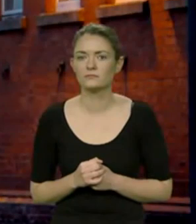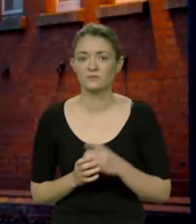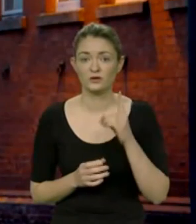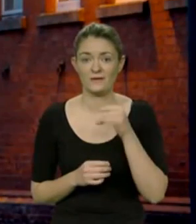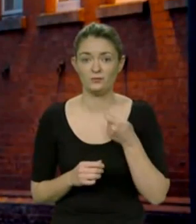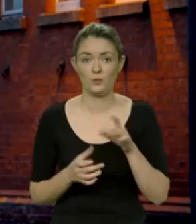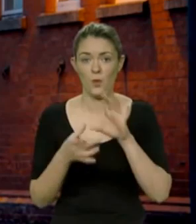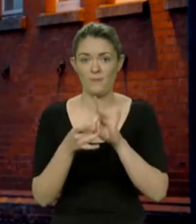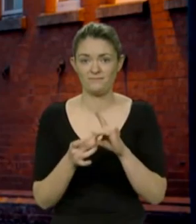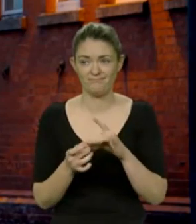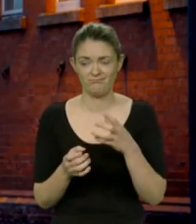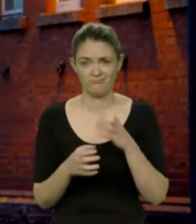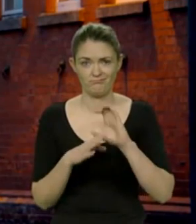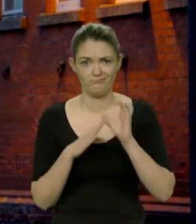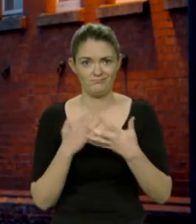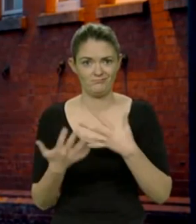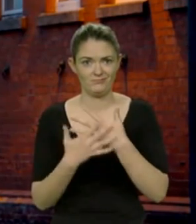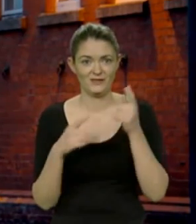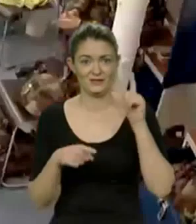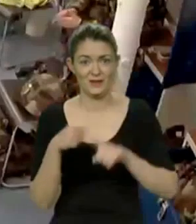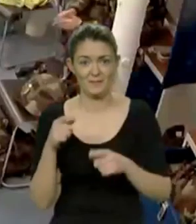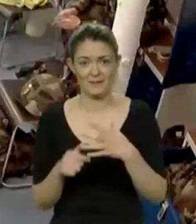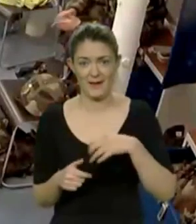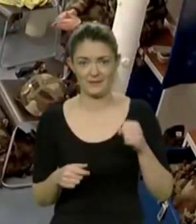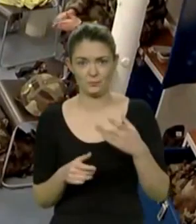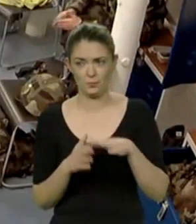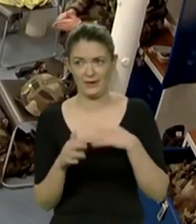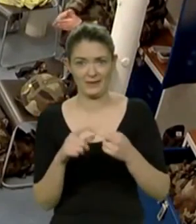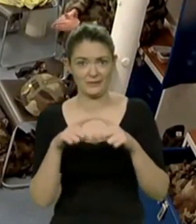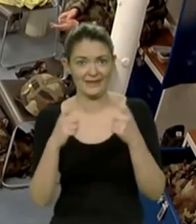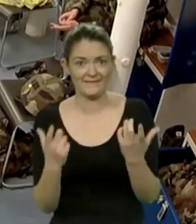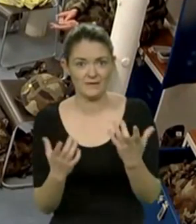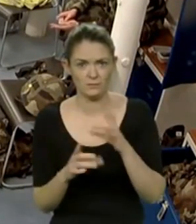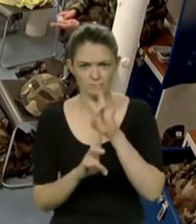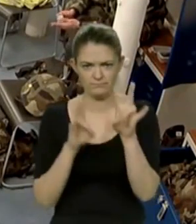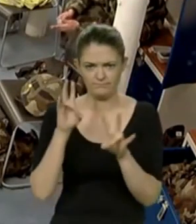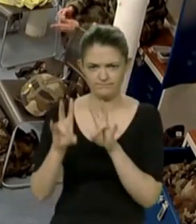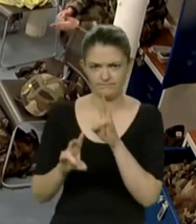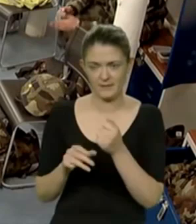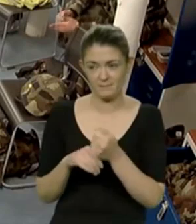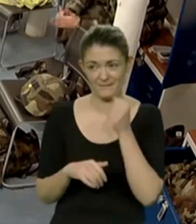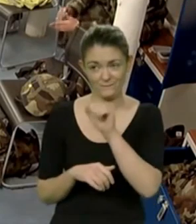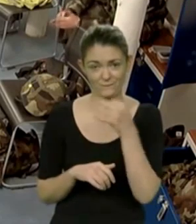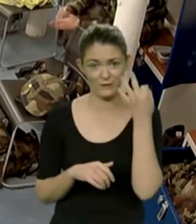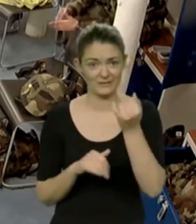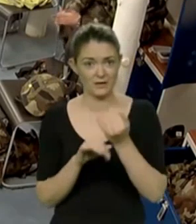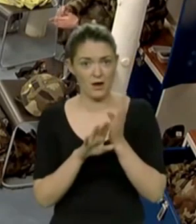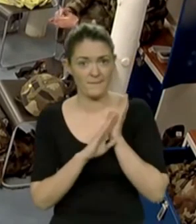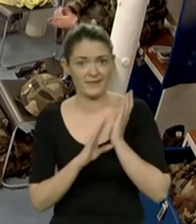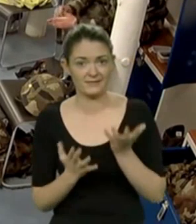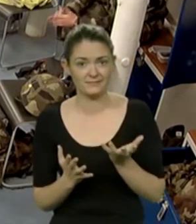Duffy's trip home is costly. He's charged with being absent without leave. Questions surround his future in the army.